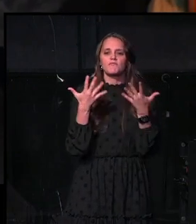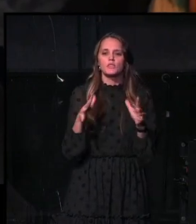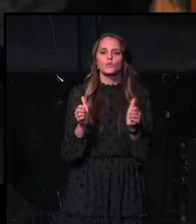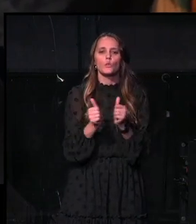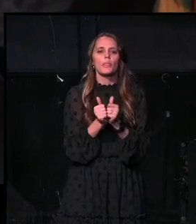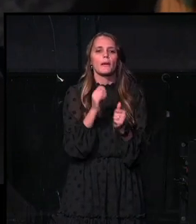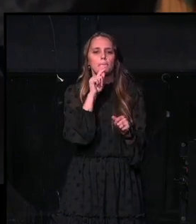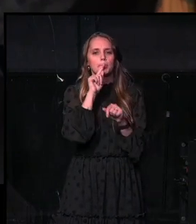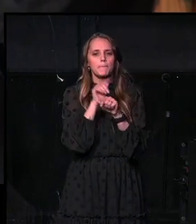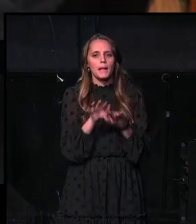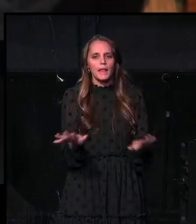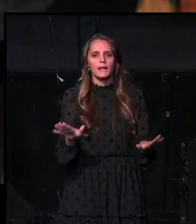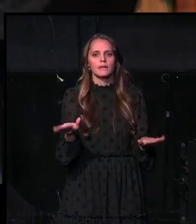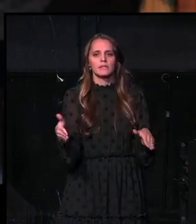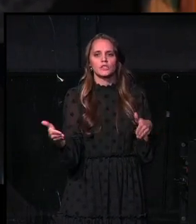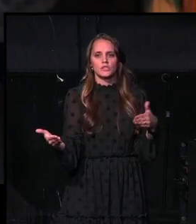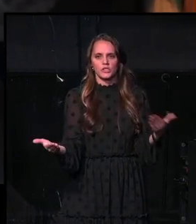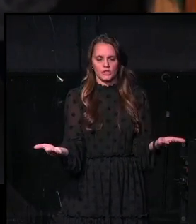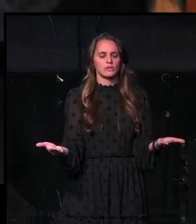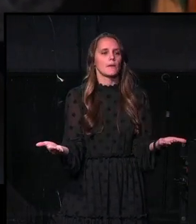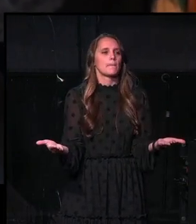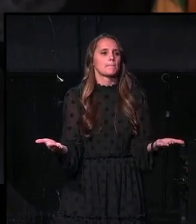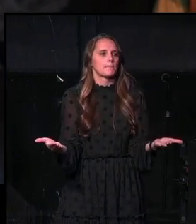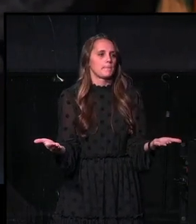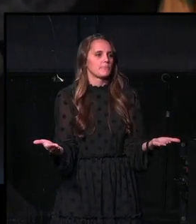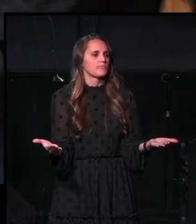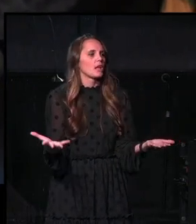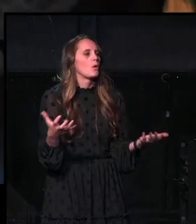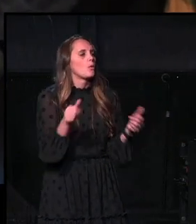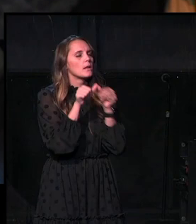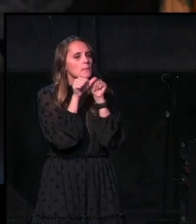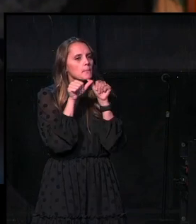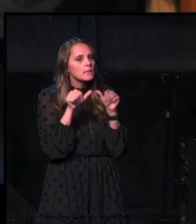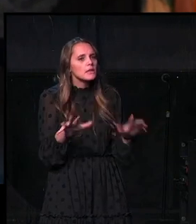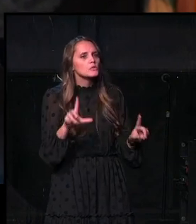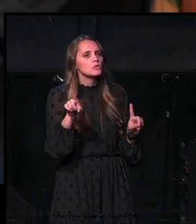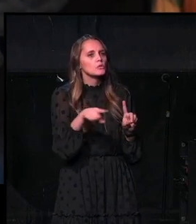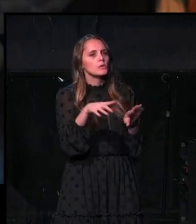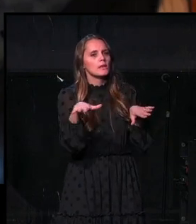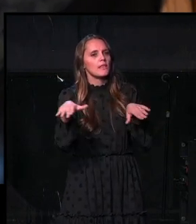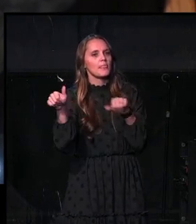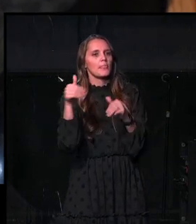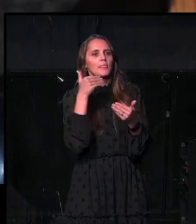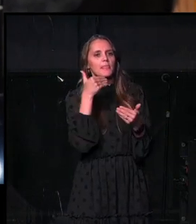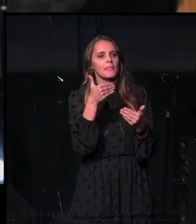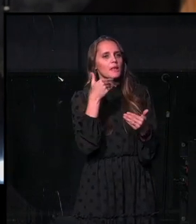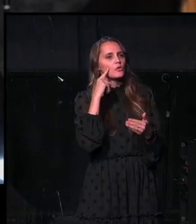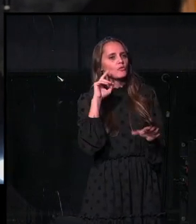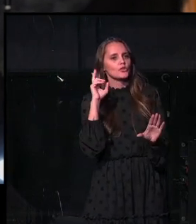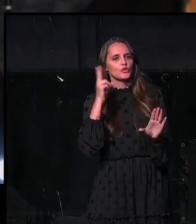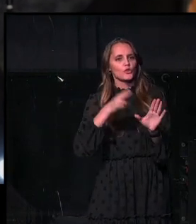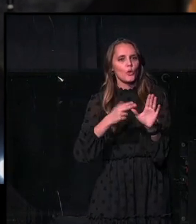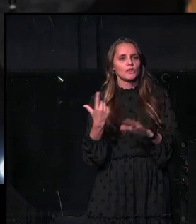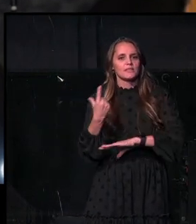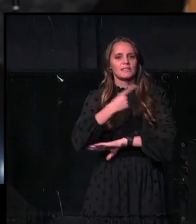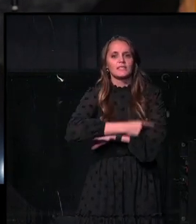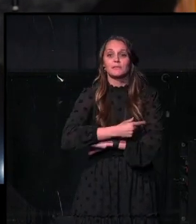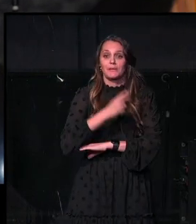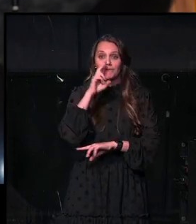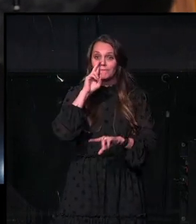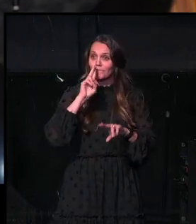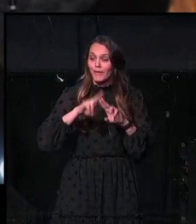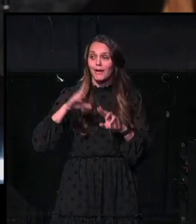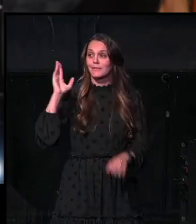benediction. It just means blessing. I just want to bless you on your way out. Thanks so much for joining today, too. This has been a fun series. It's